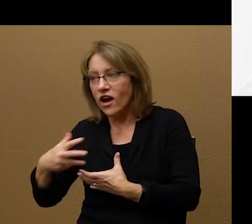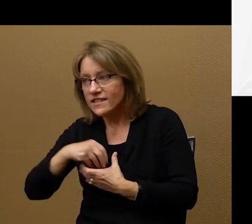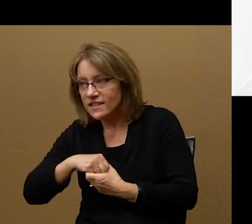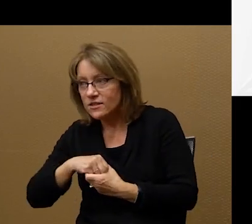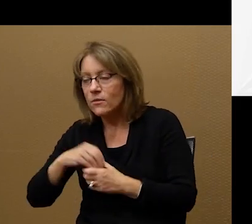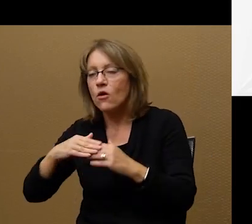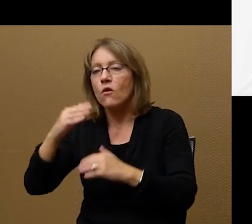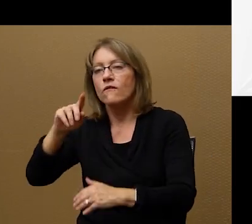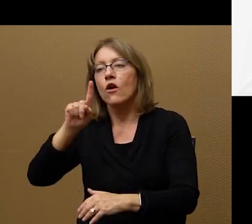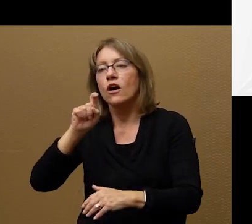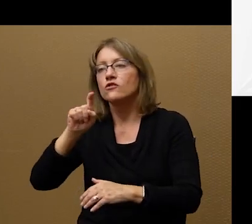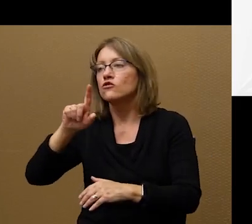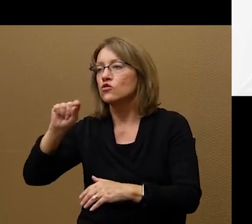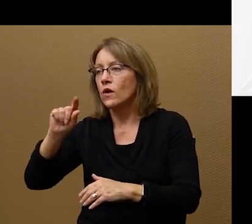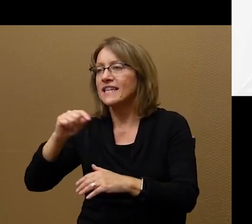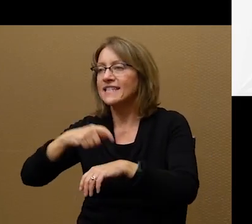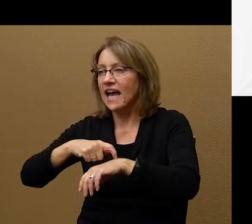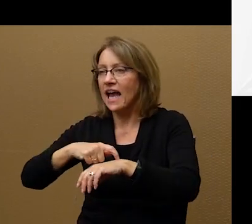they'll learn something.